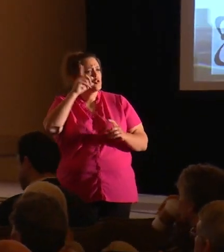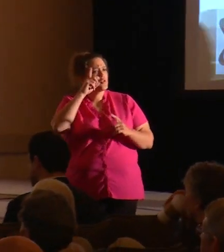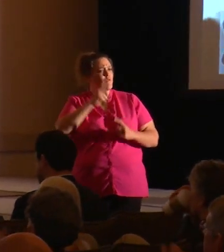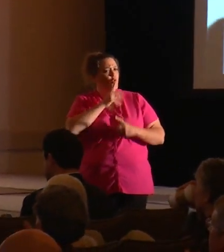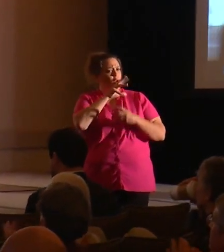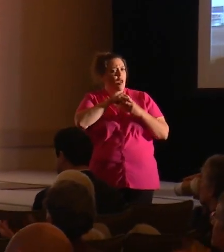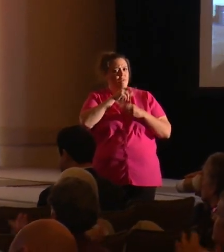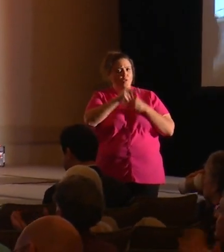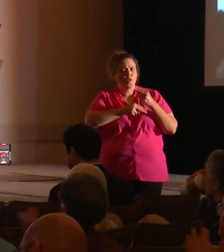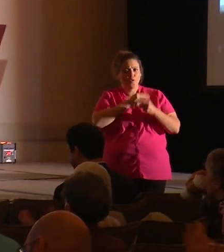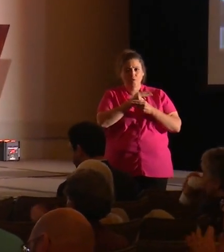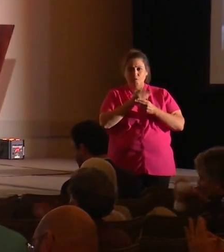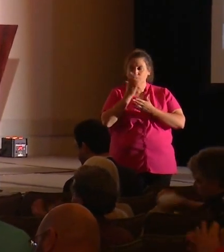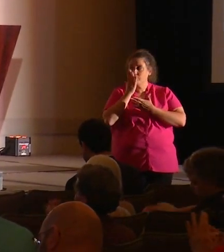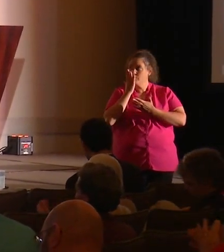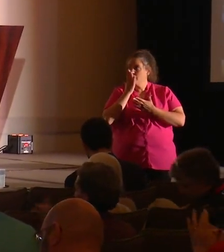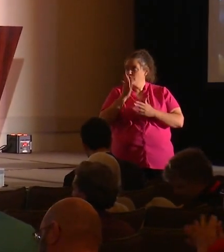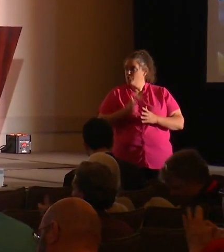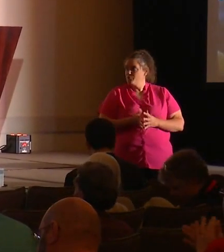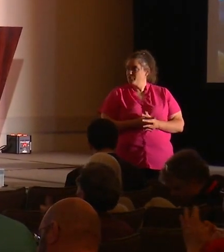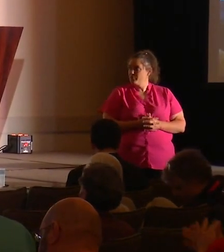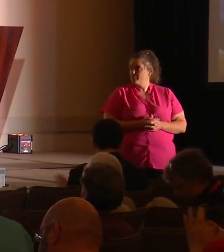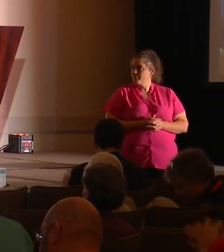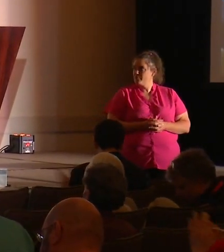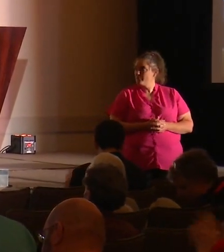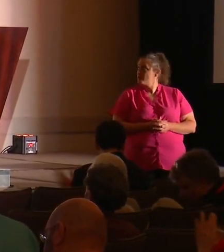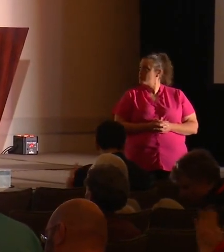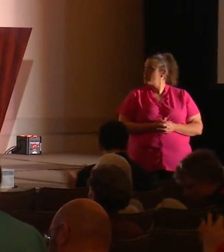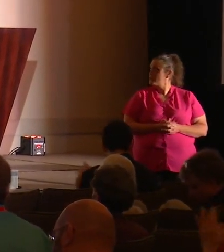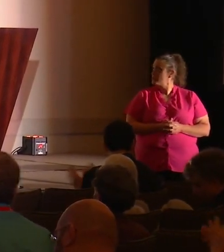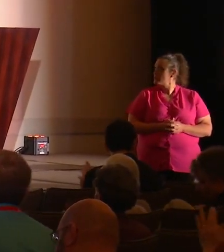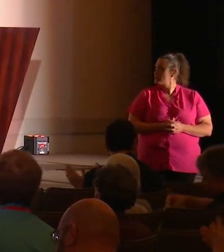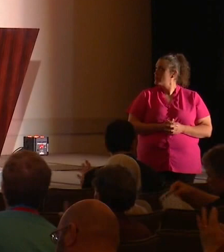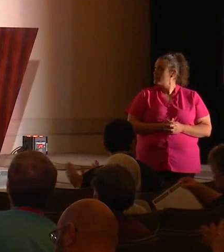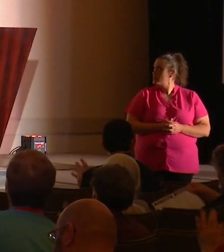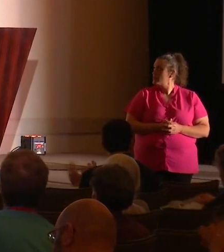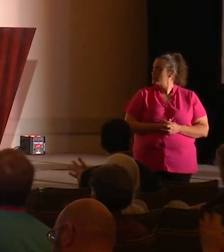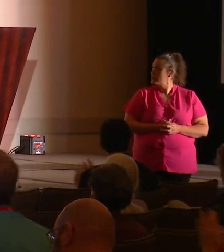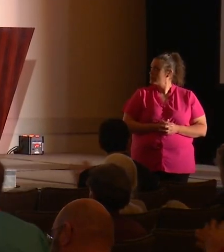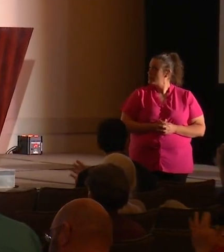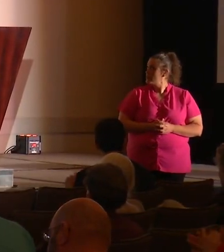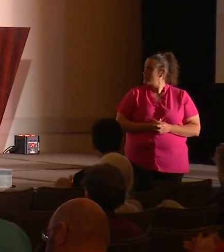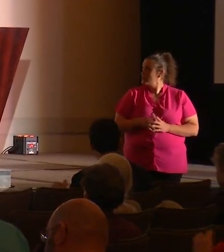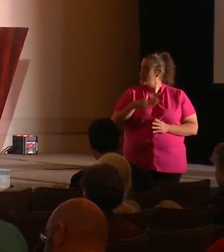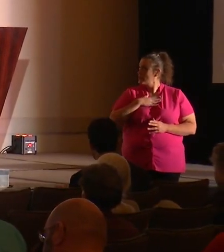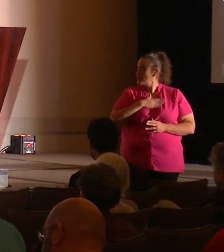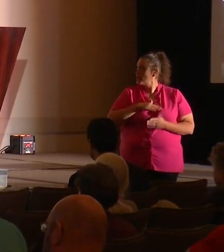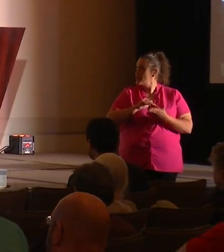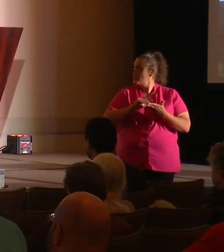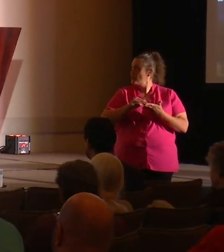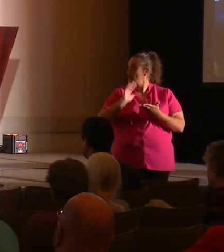Thank you for being with us. Please forgive the delay.